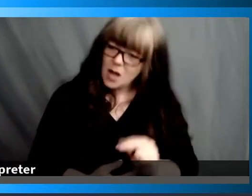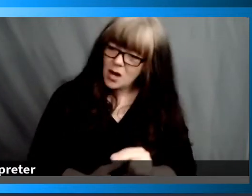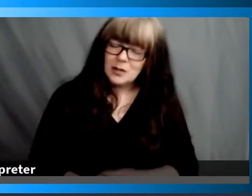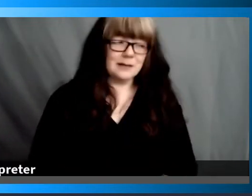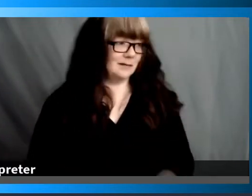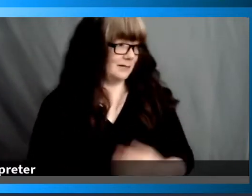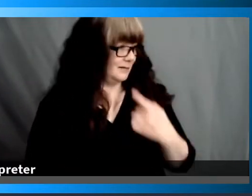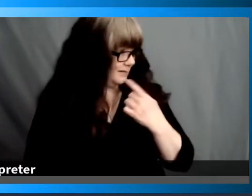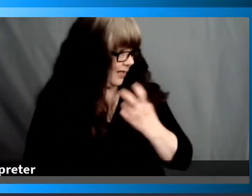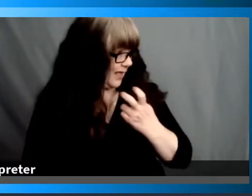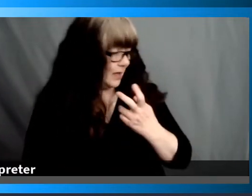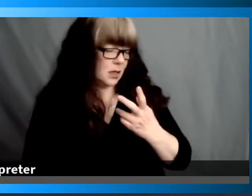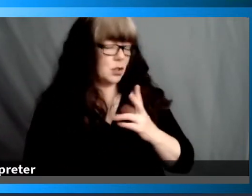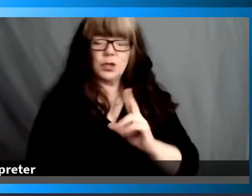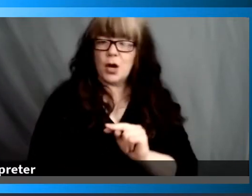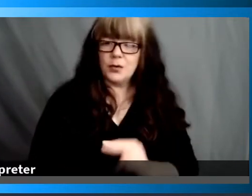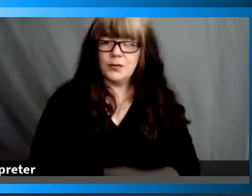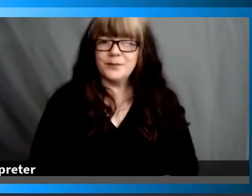no, no.